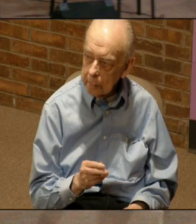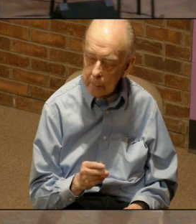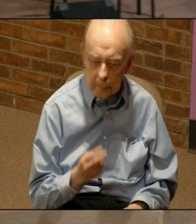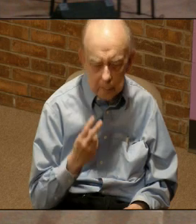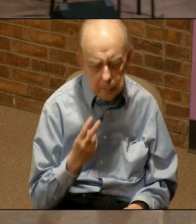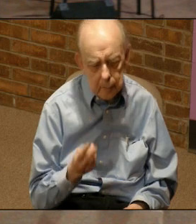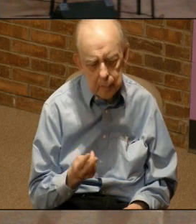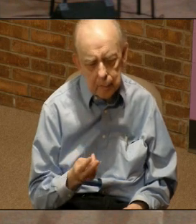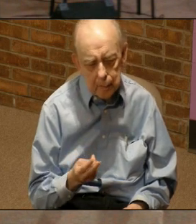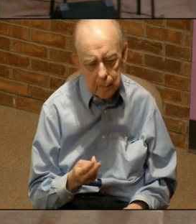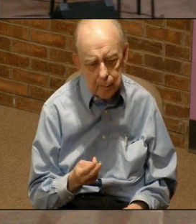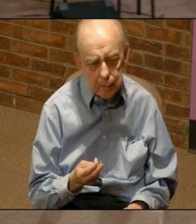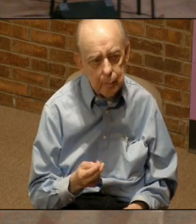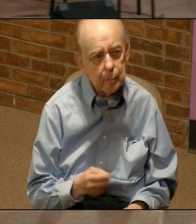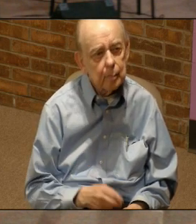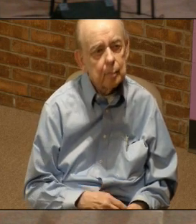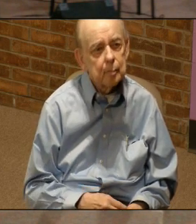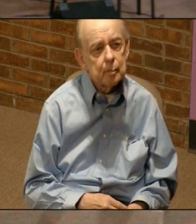You see,